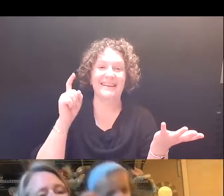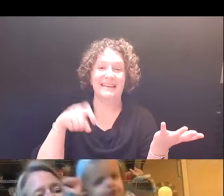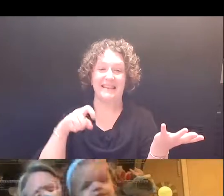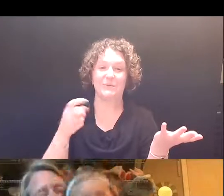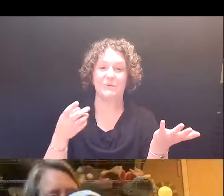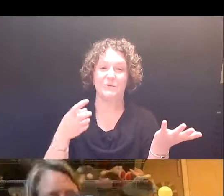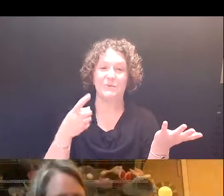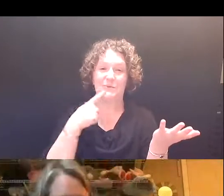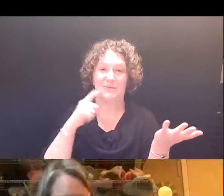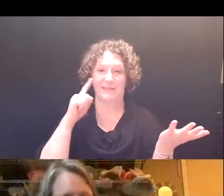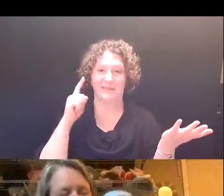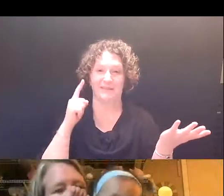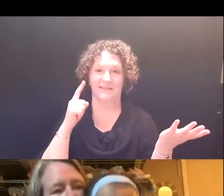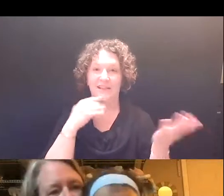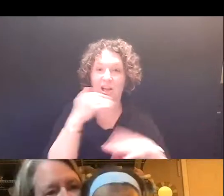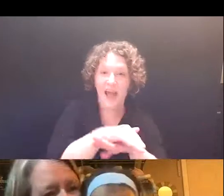but